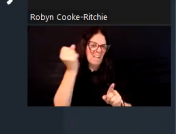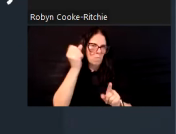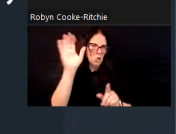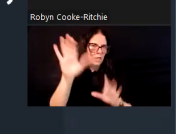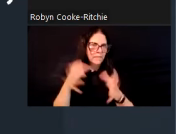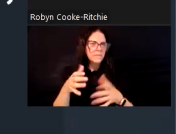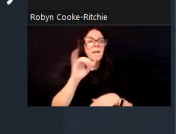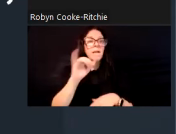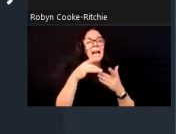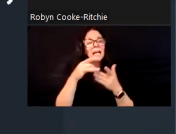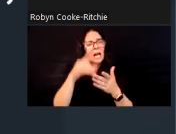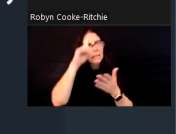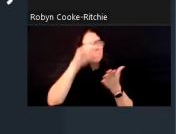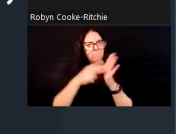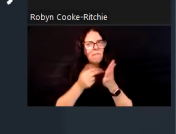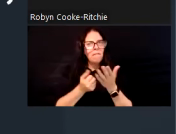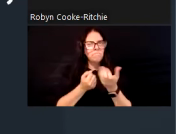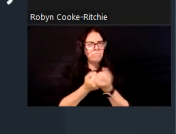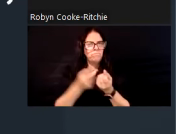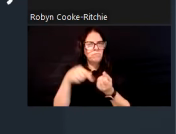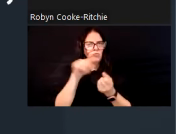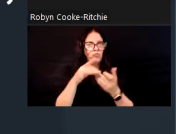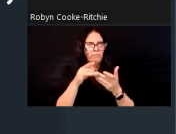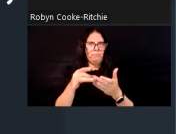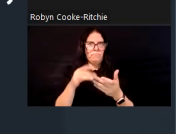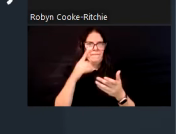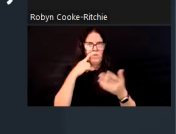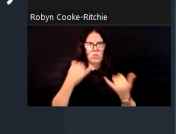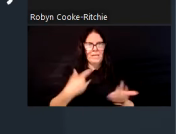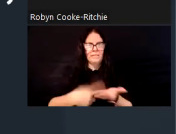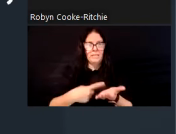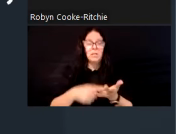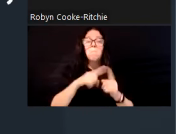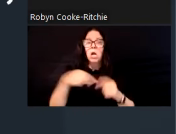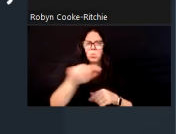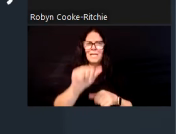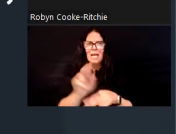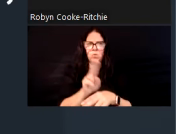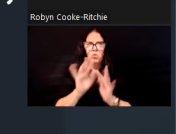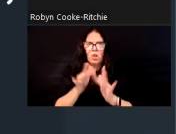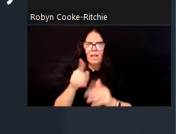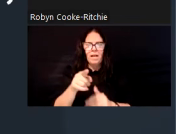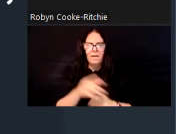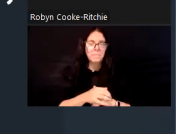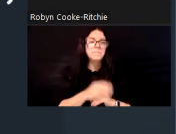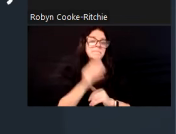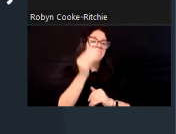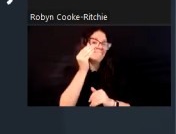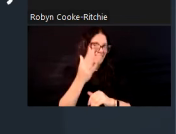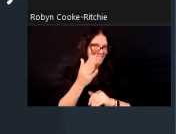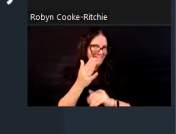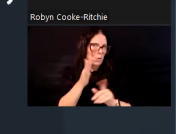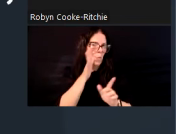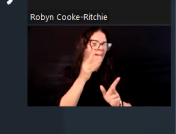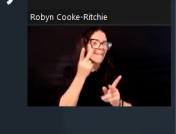guide to help us walk through some of the content today, but it is accessible for you to use. What you will notice, though,